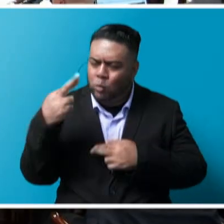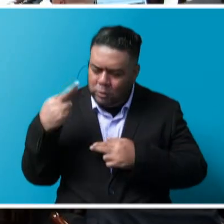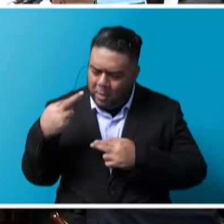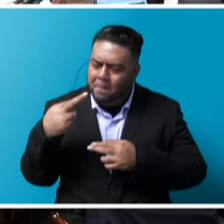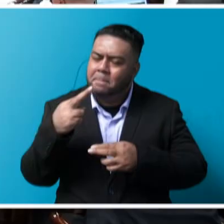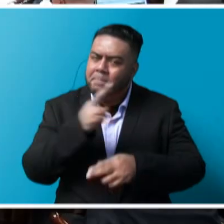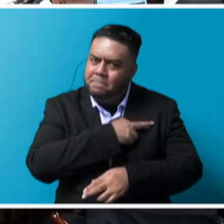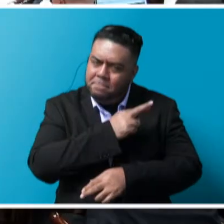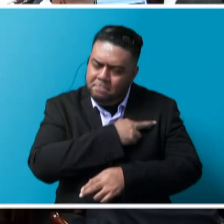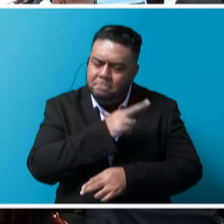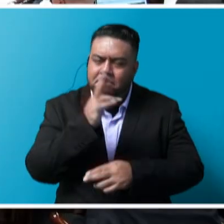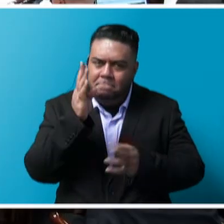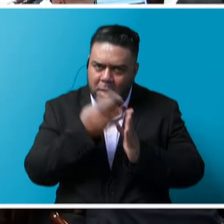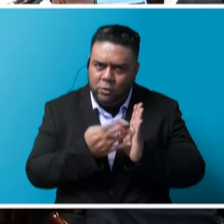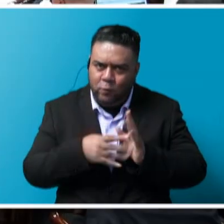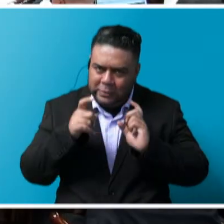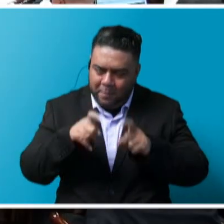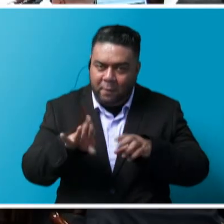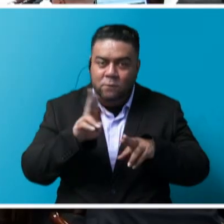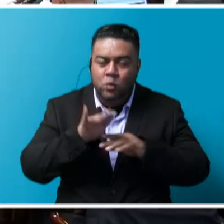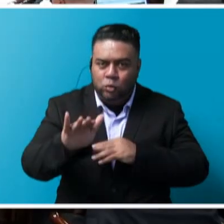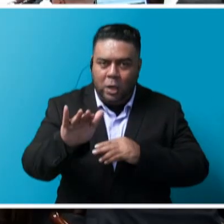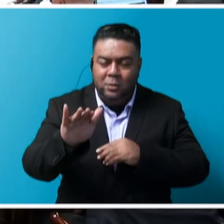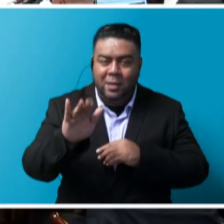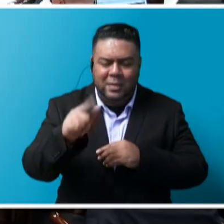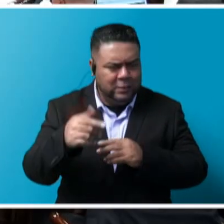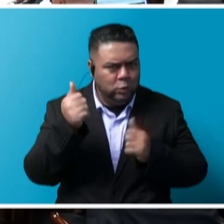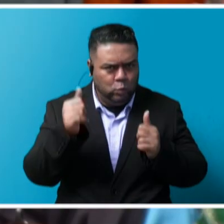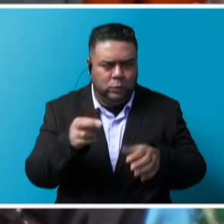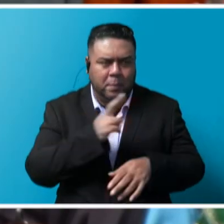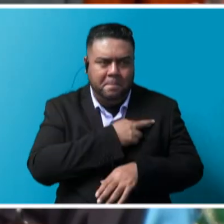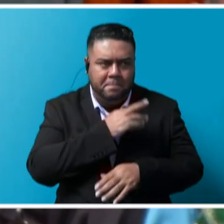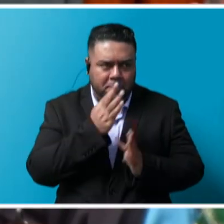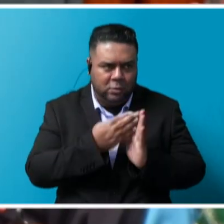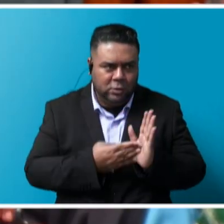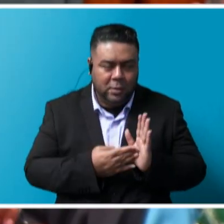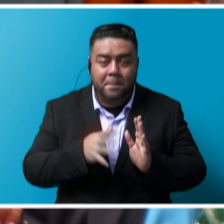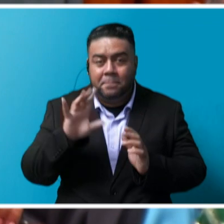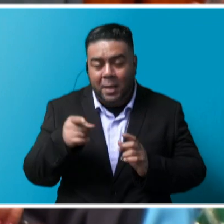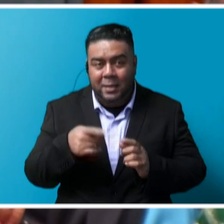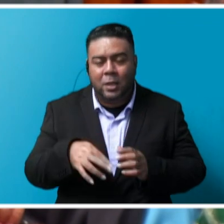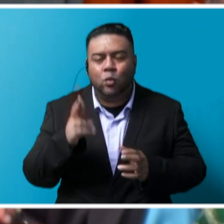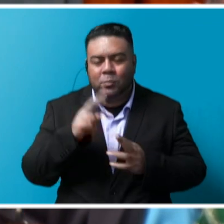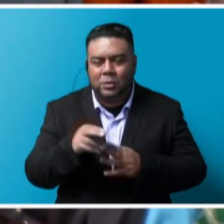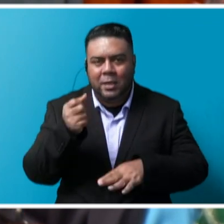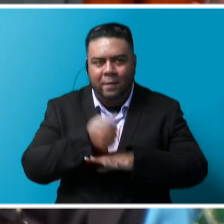a sustainable future. This is indeed a responsible budget, Mr. Speaker, Sir, by a responsible